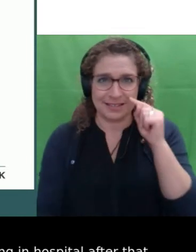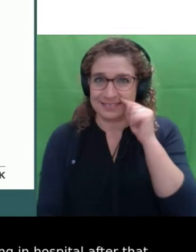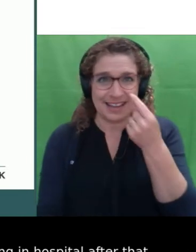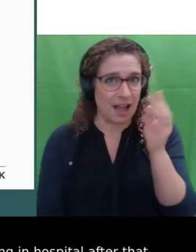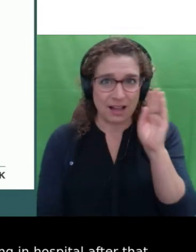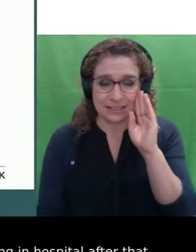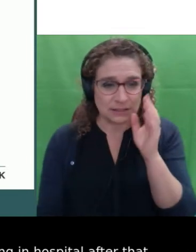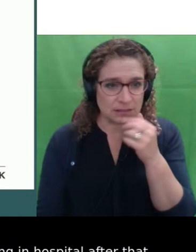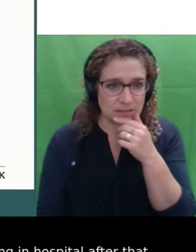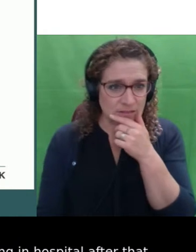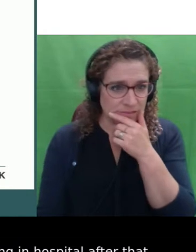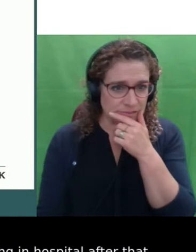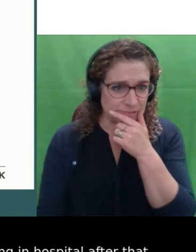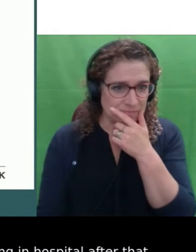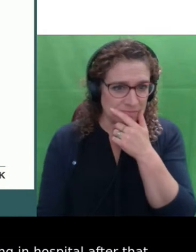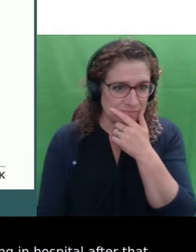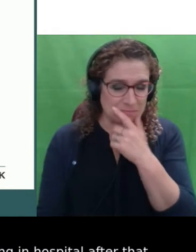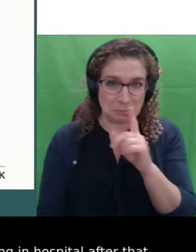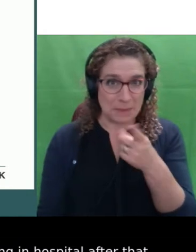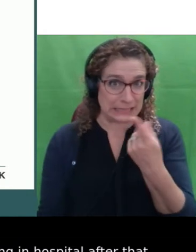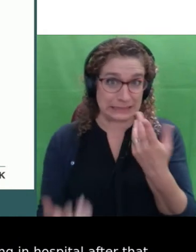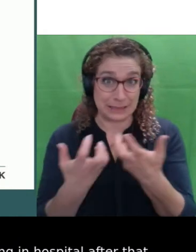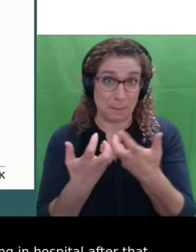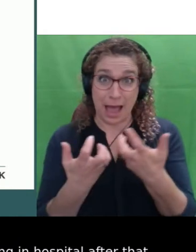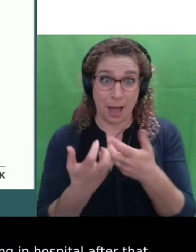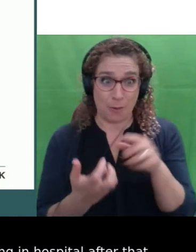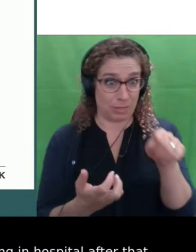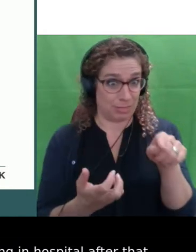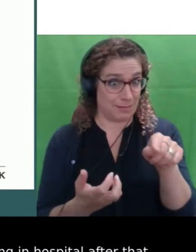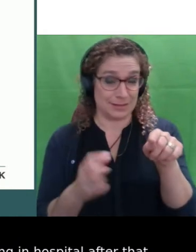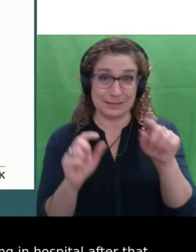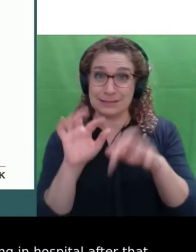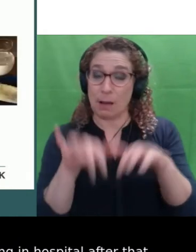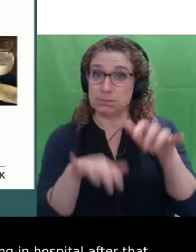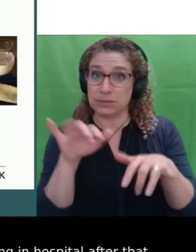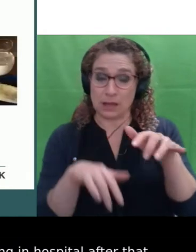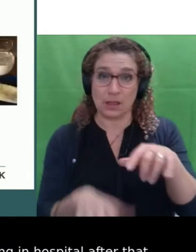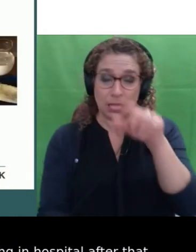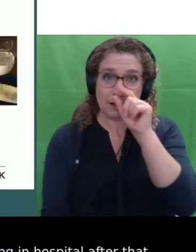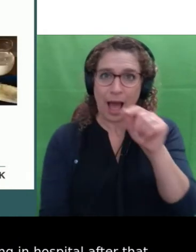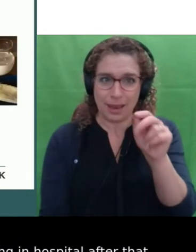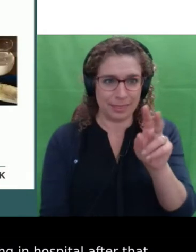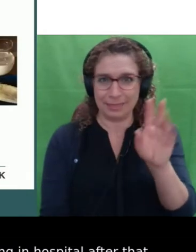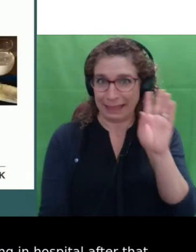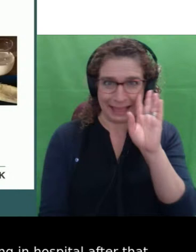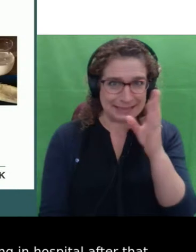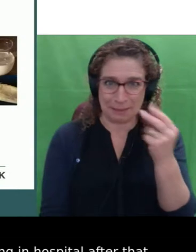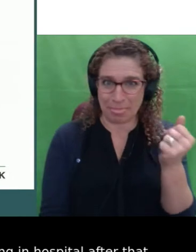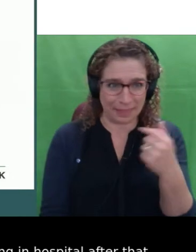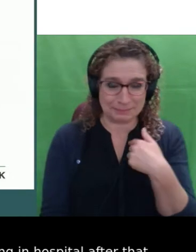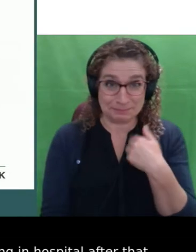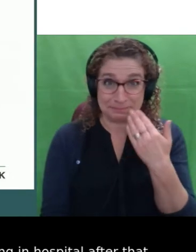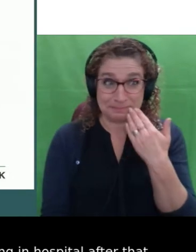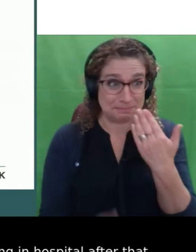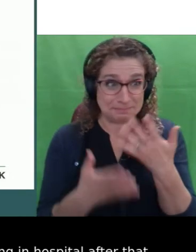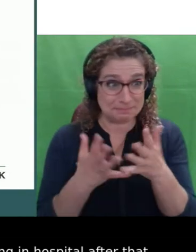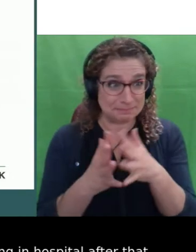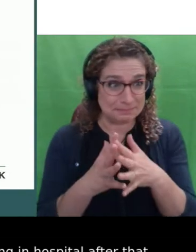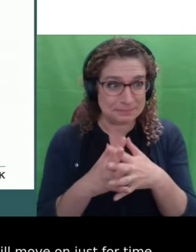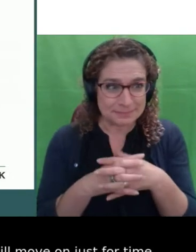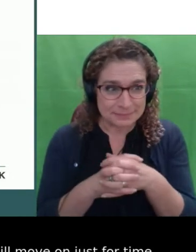which i think probably move on just for the um the time at this moment because we're running a little bit behind